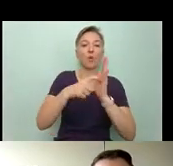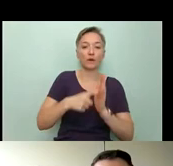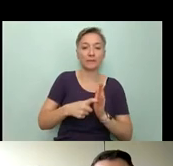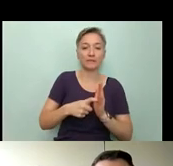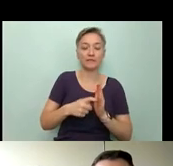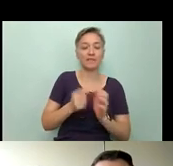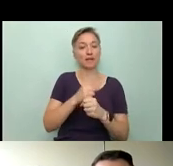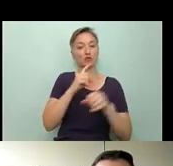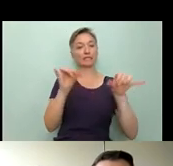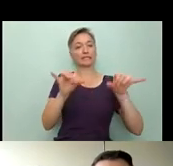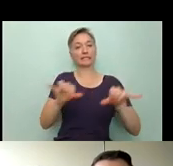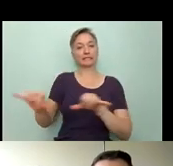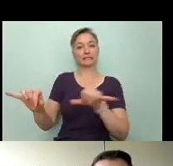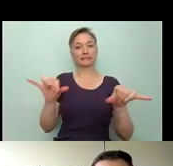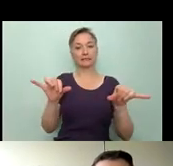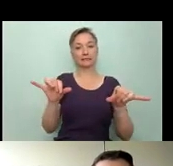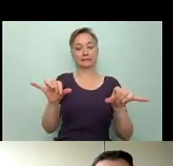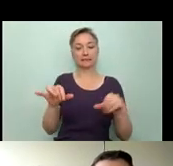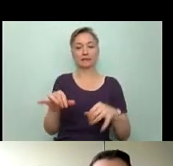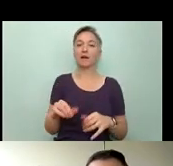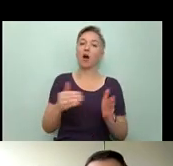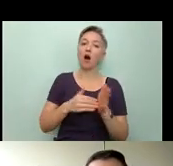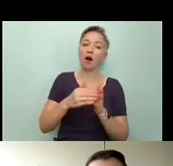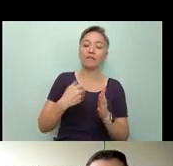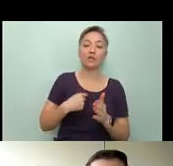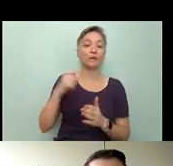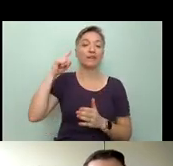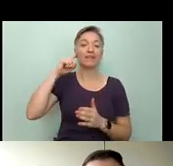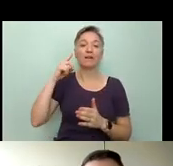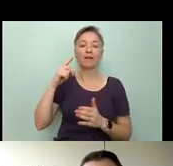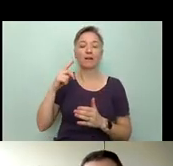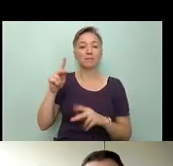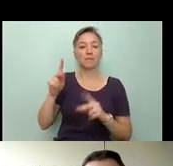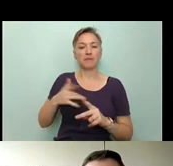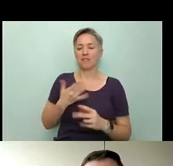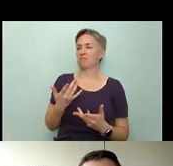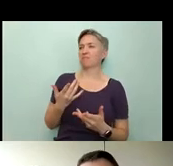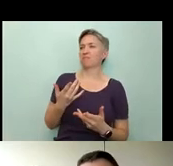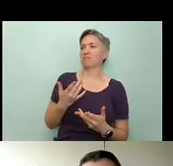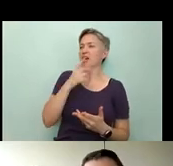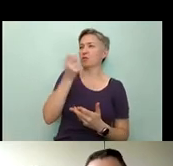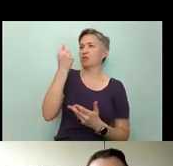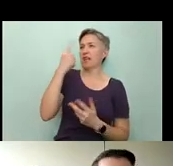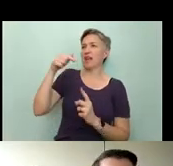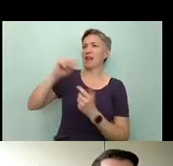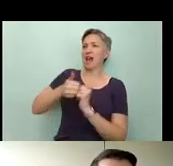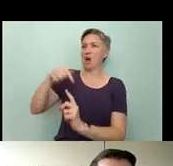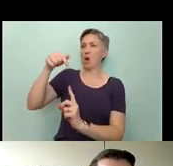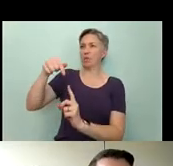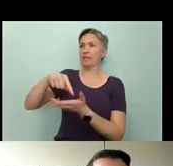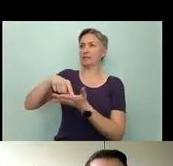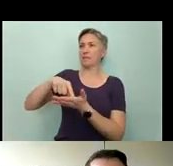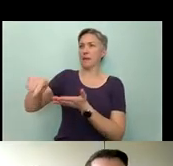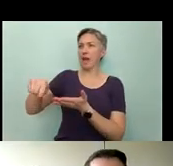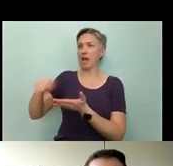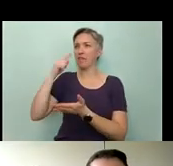know, a big piece of this too is that we hear often that people don't quite understand how this job is this great on this side and it's that great